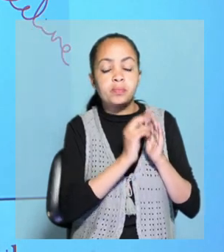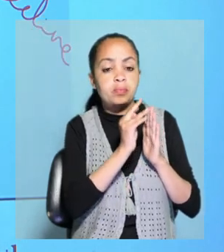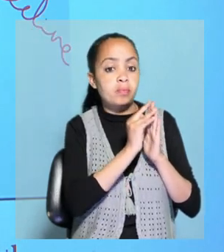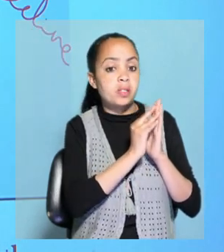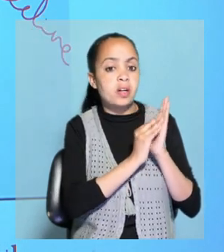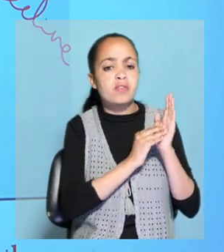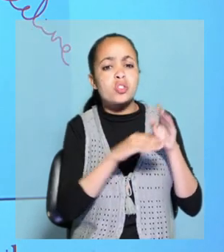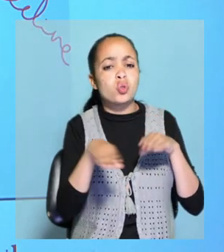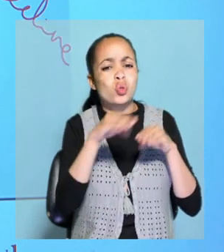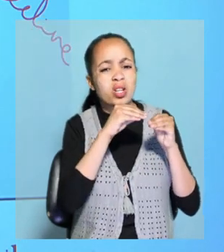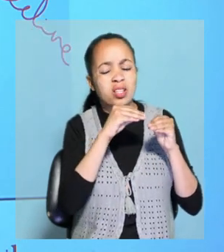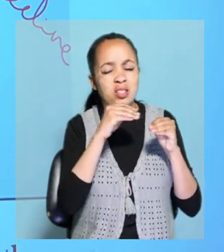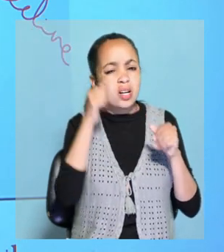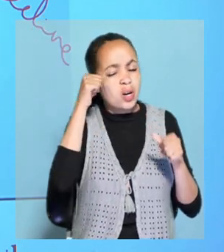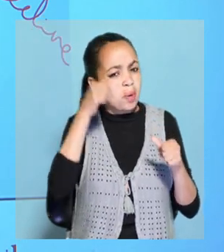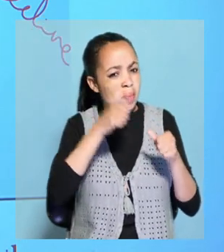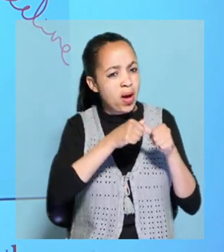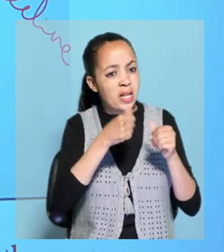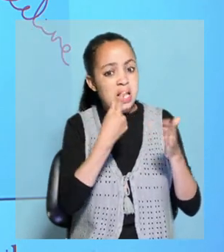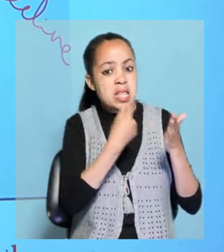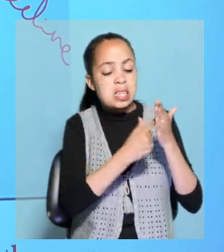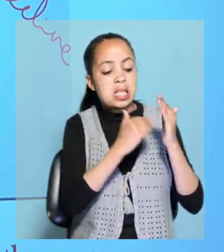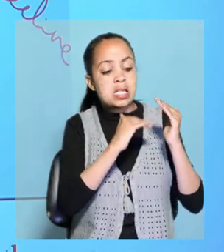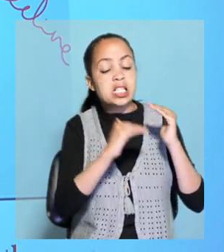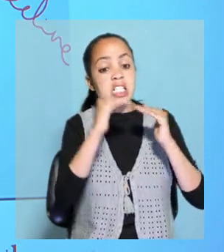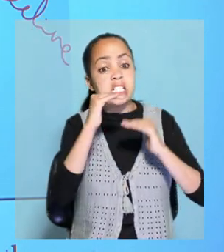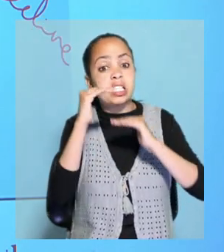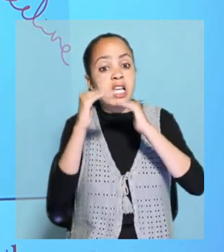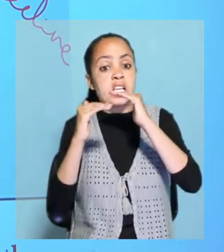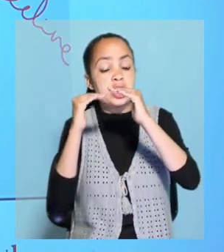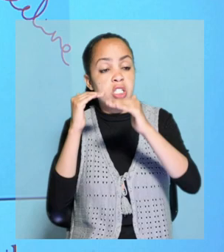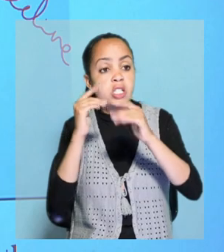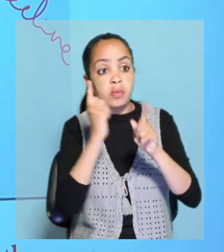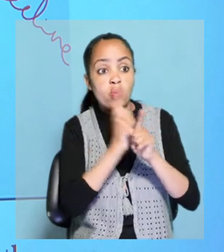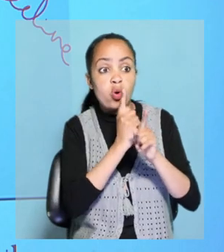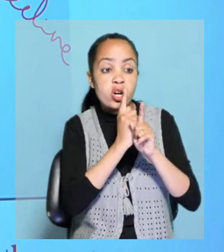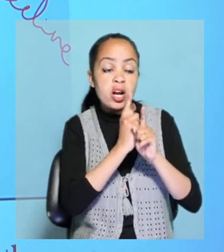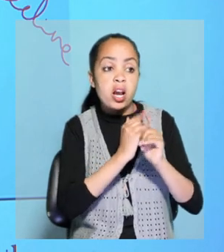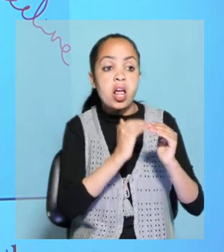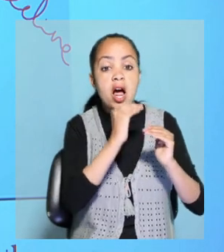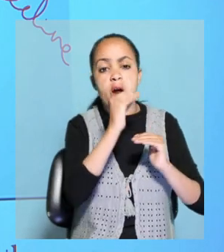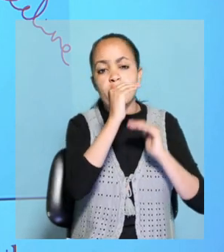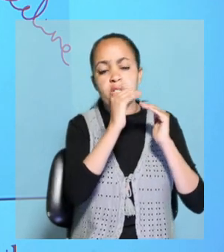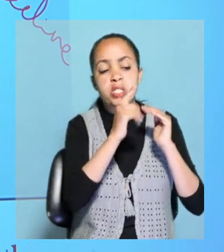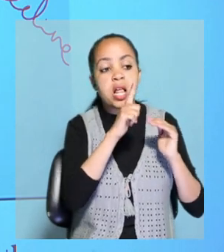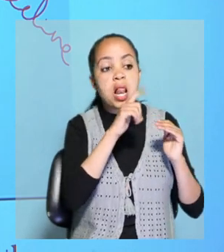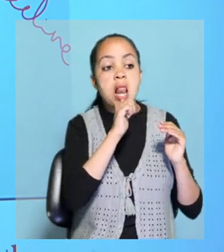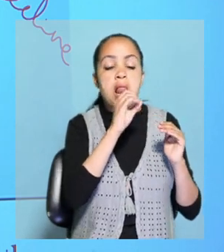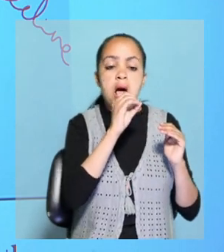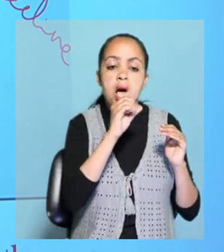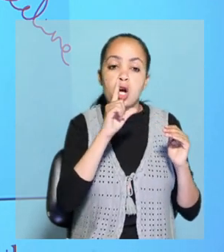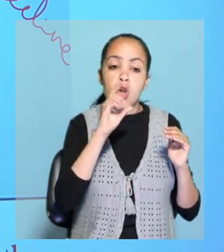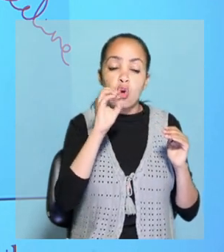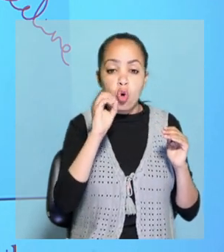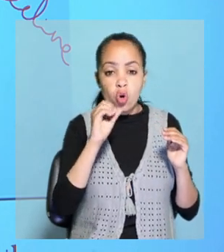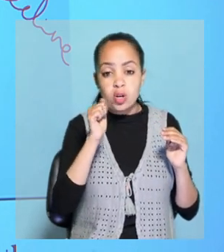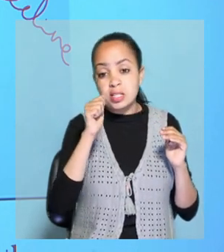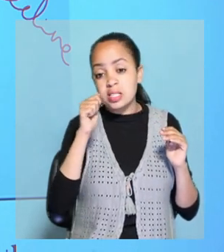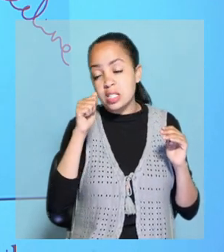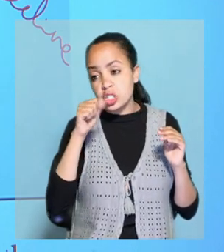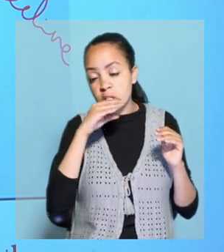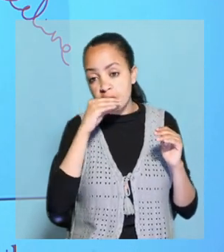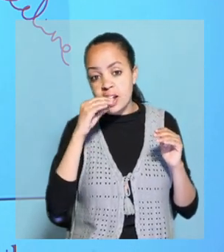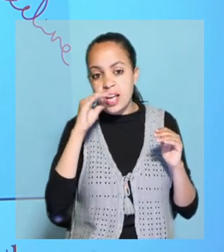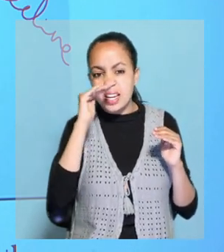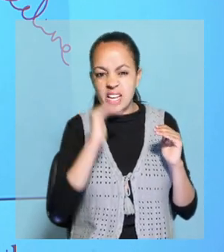Student, remind again, this stage is unorderly arranged. Log, log, stationary, and